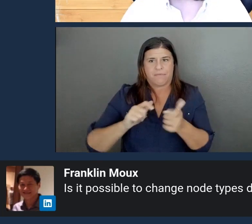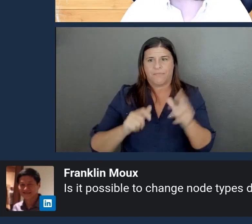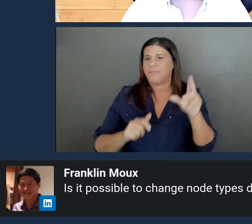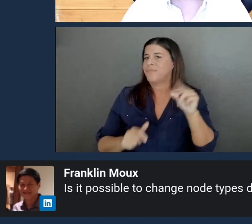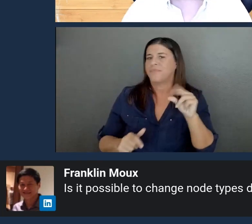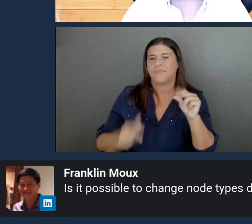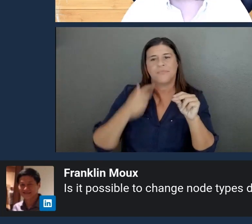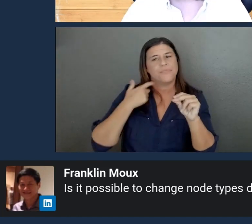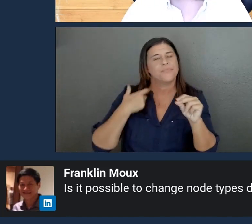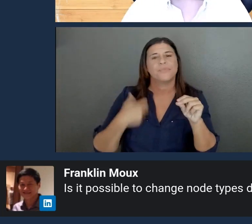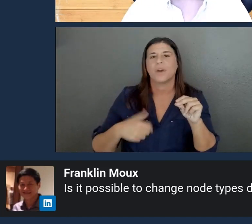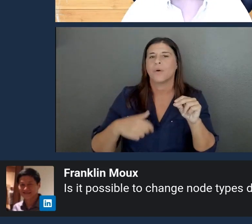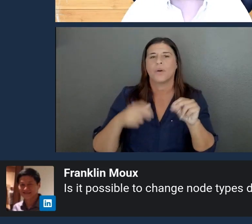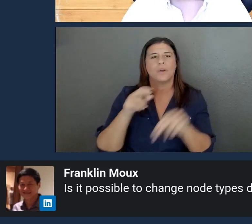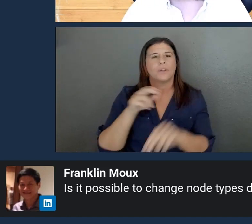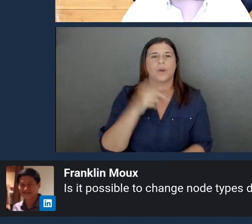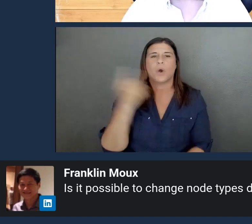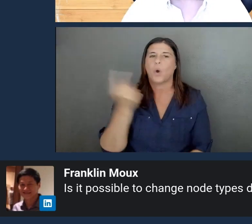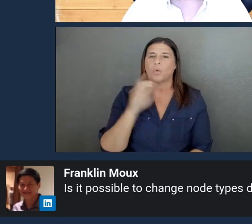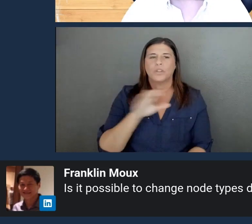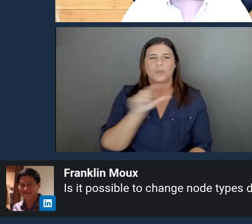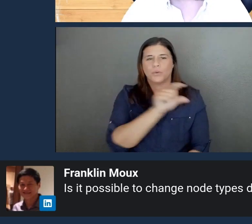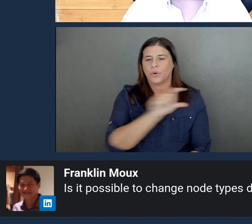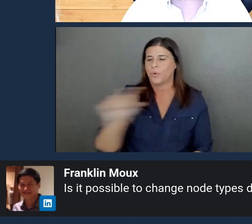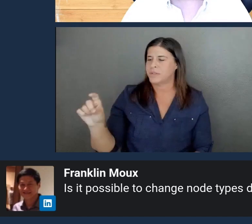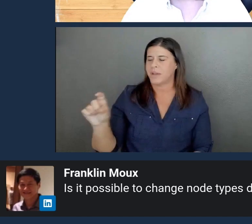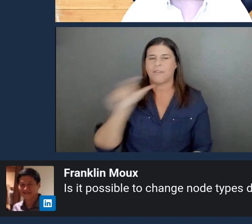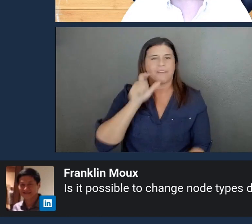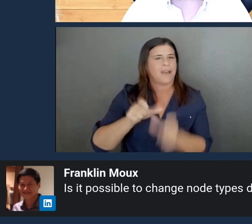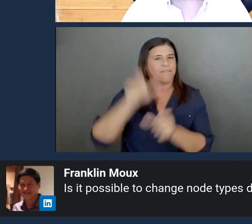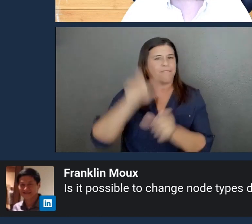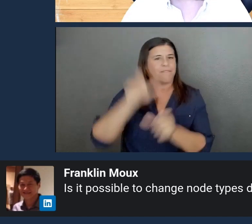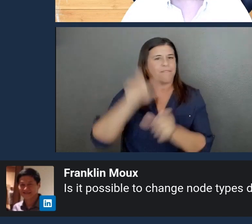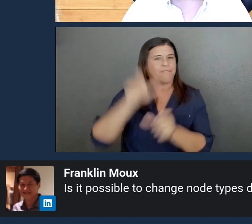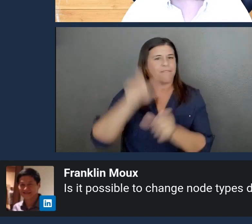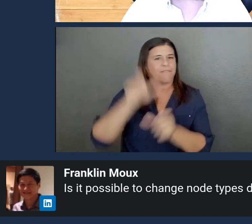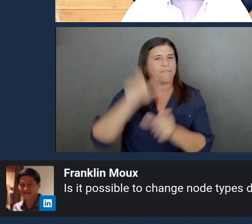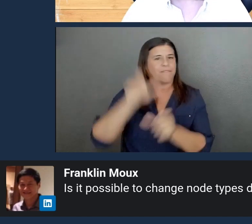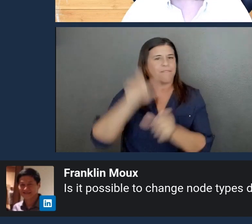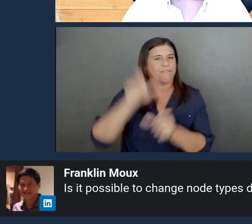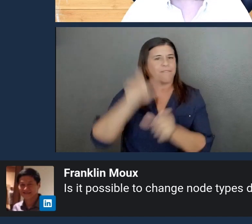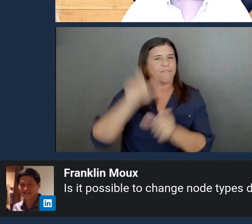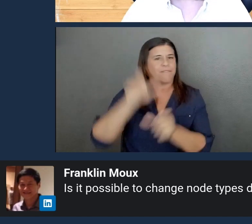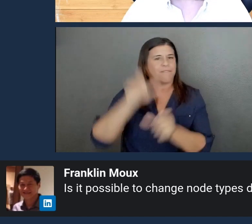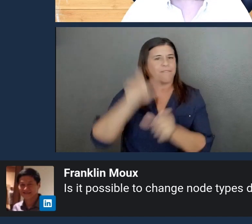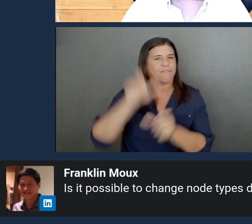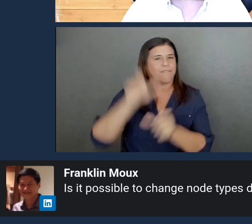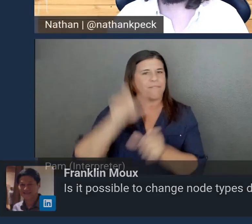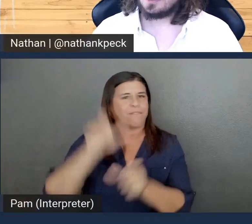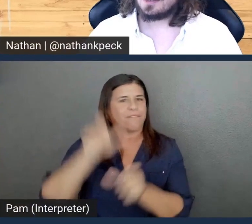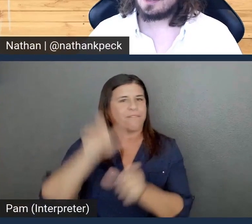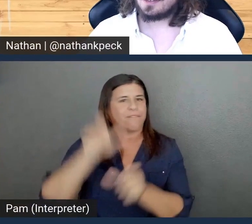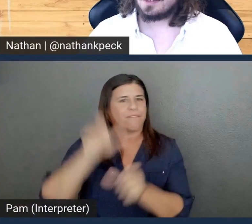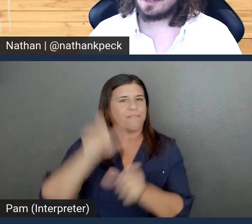support horizontal, so the vertical is not supported. Okay. Okay.